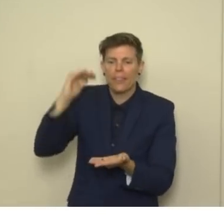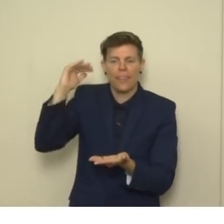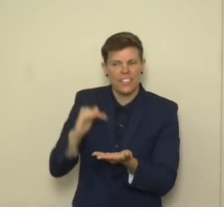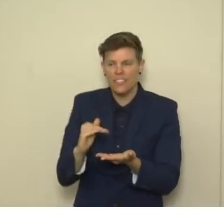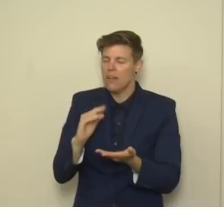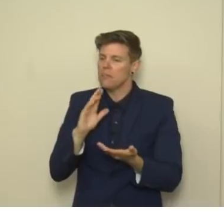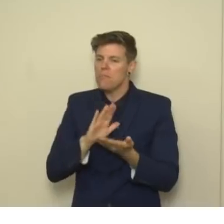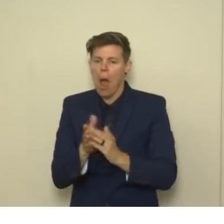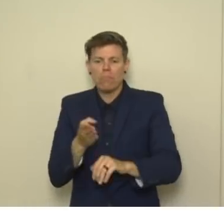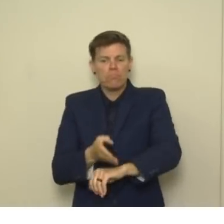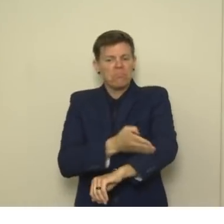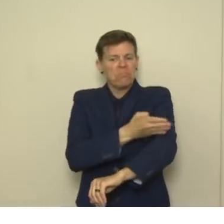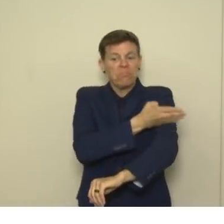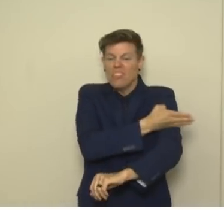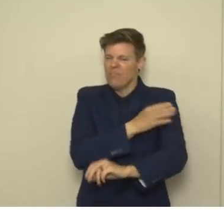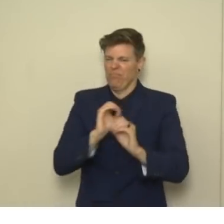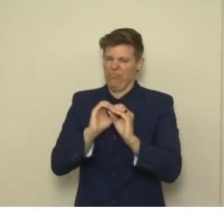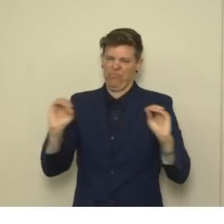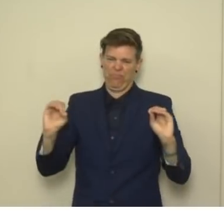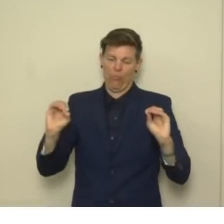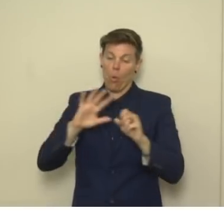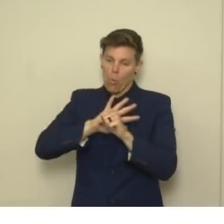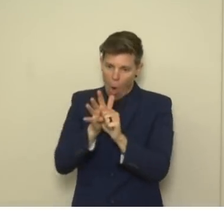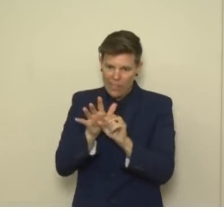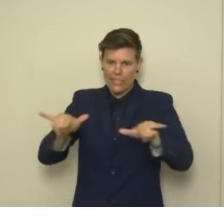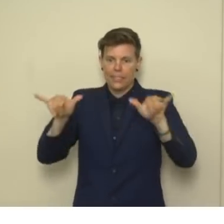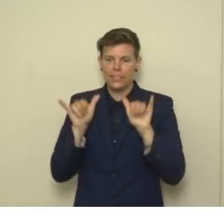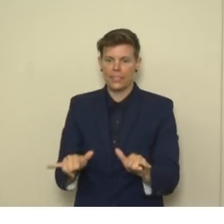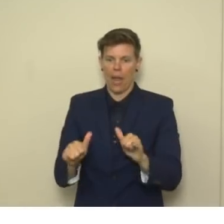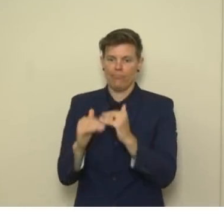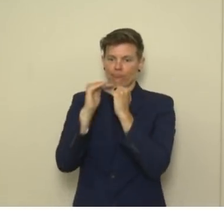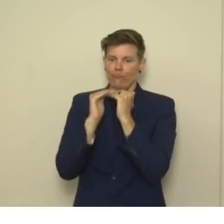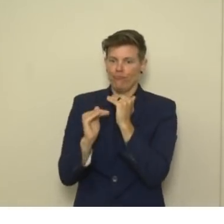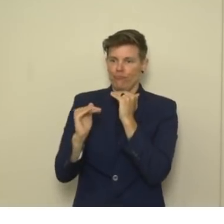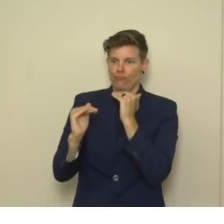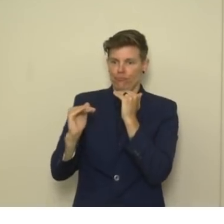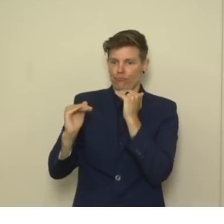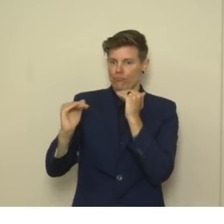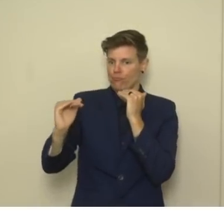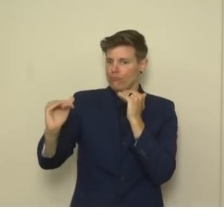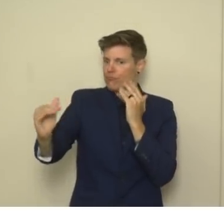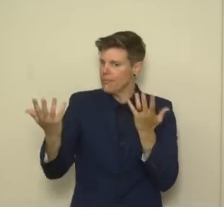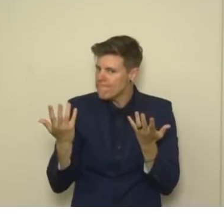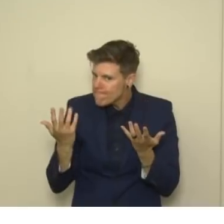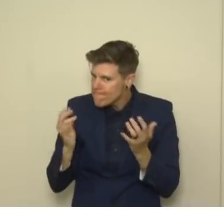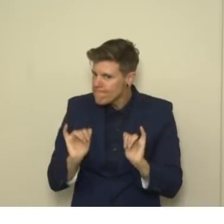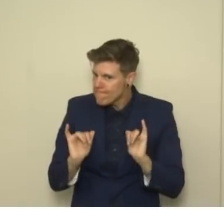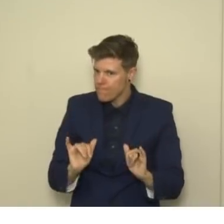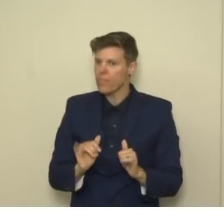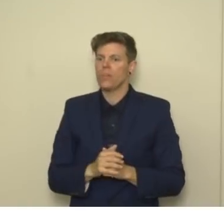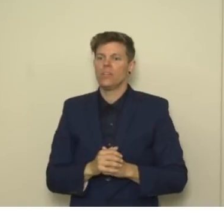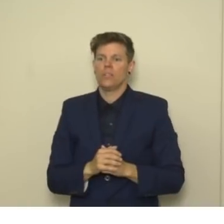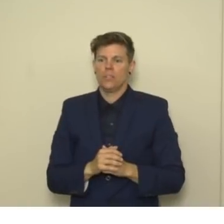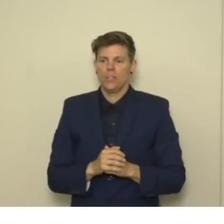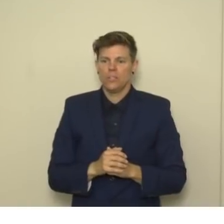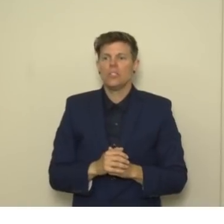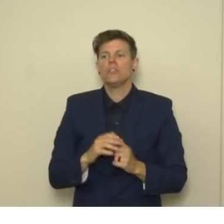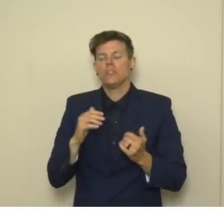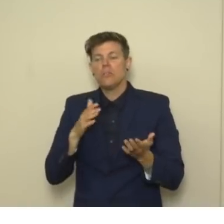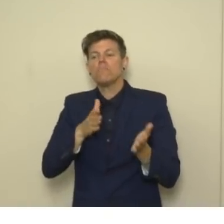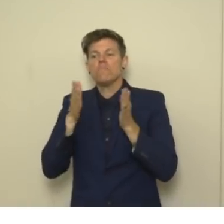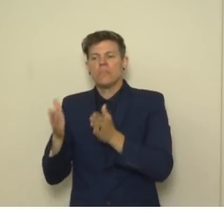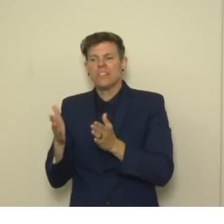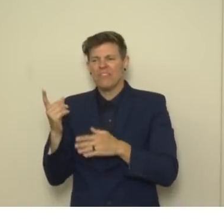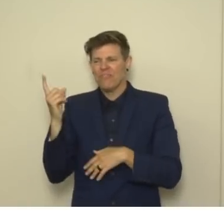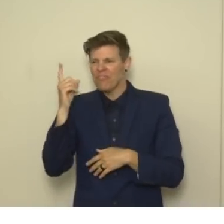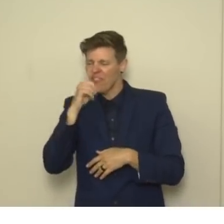number of people in the hospital. The fact that the idea that social distancing isn't really a public